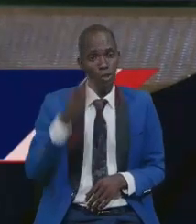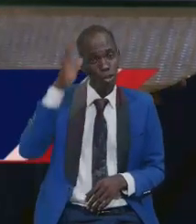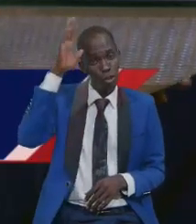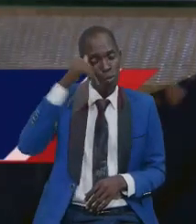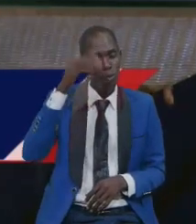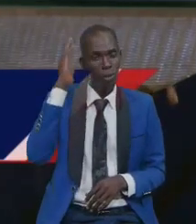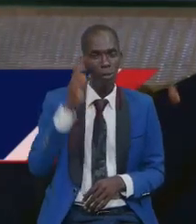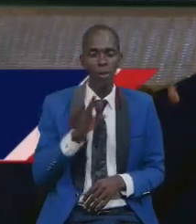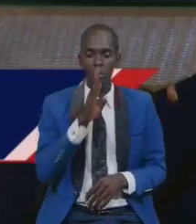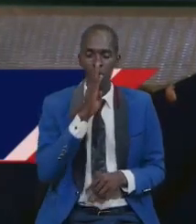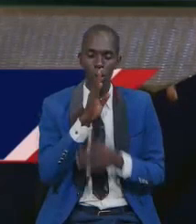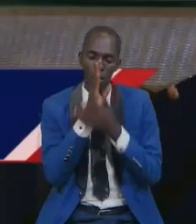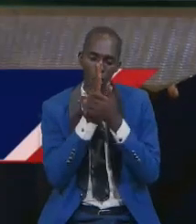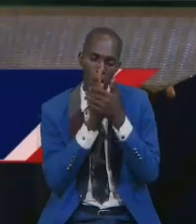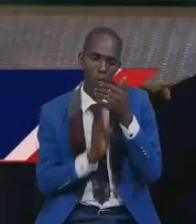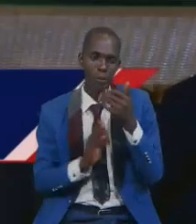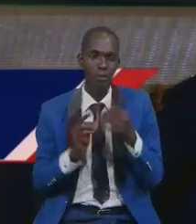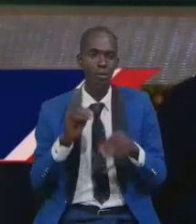be humbled. In